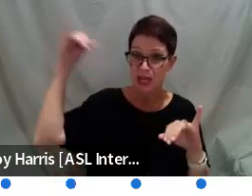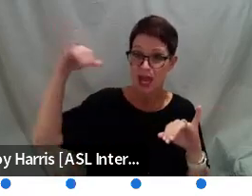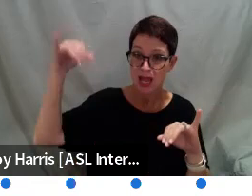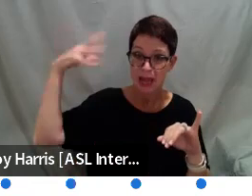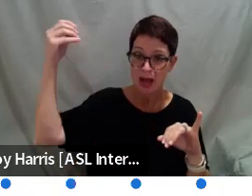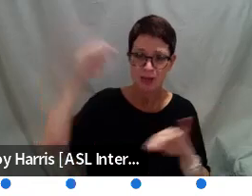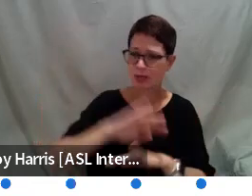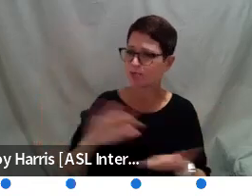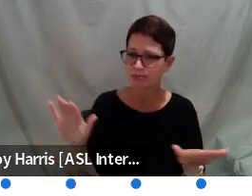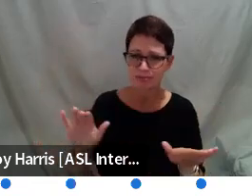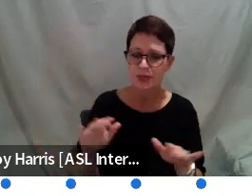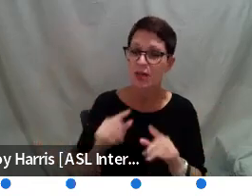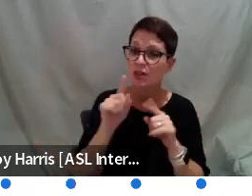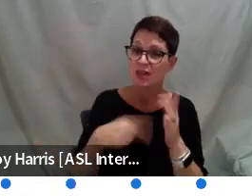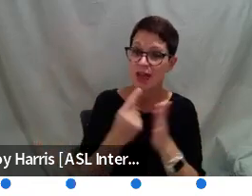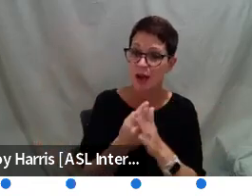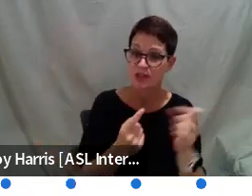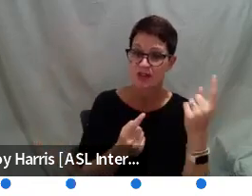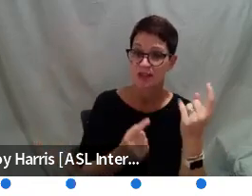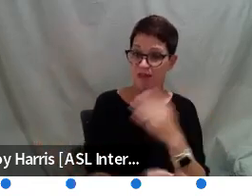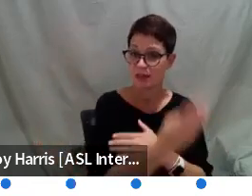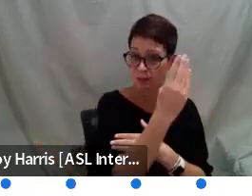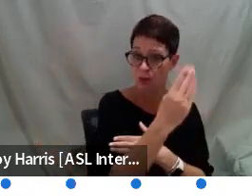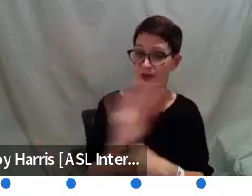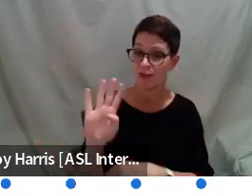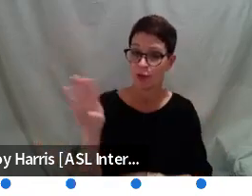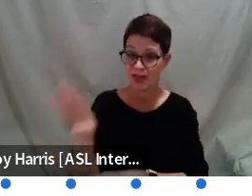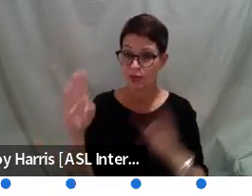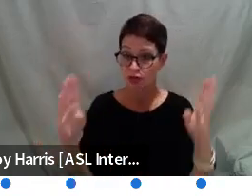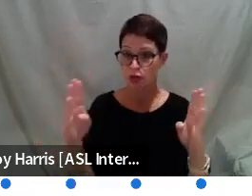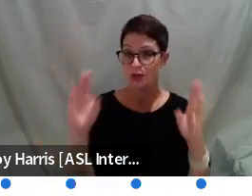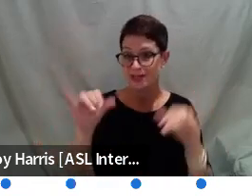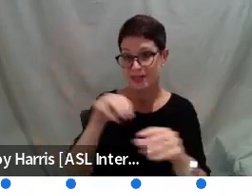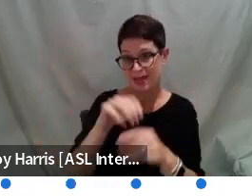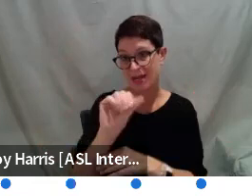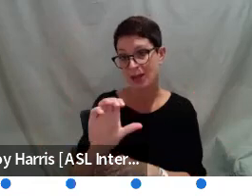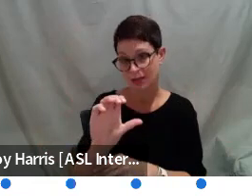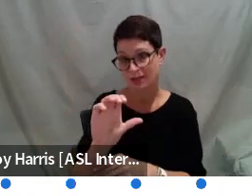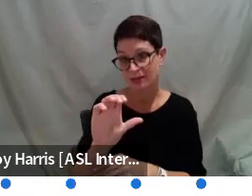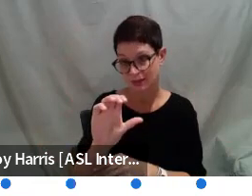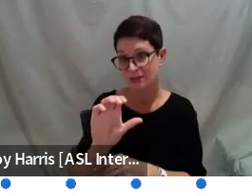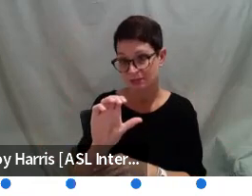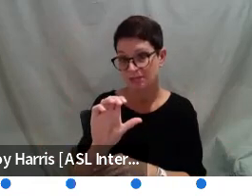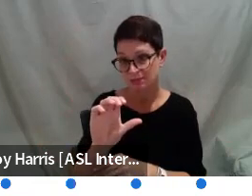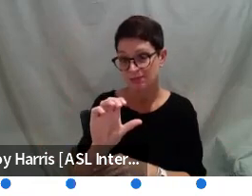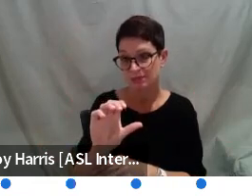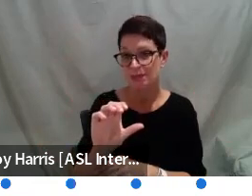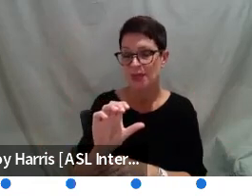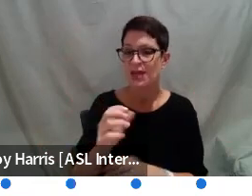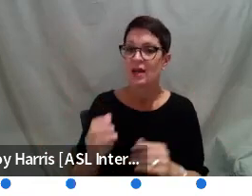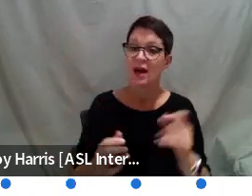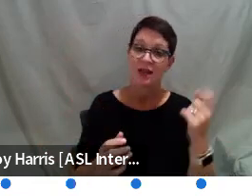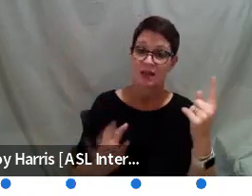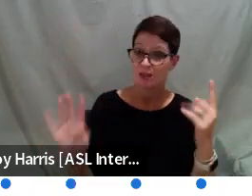if possible, during the hours of 11 a.m. and 4 p.m. because those are the hottest times